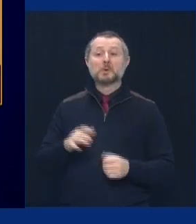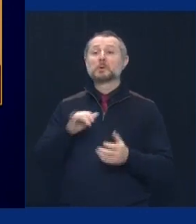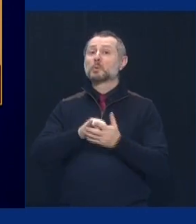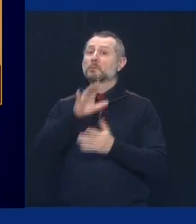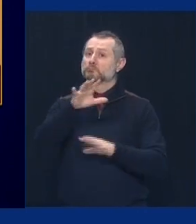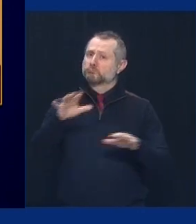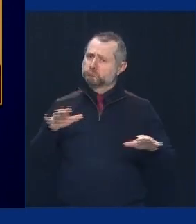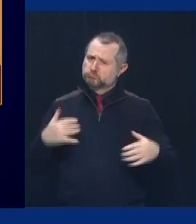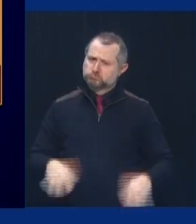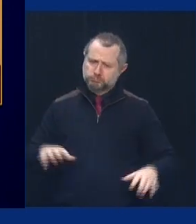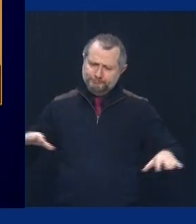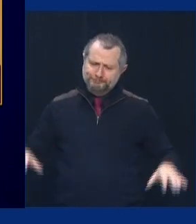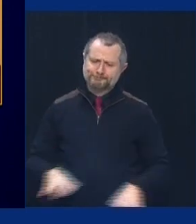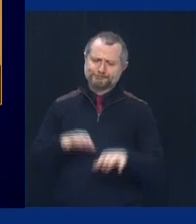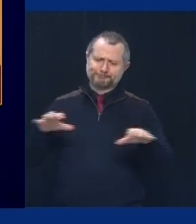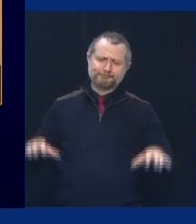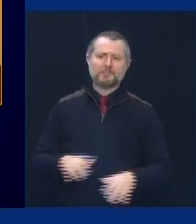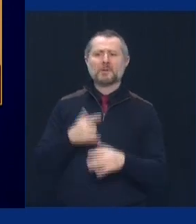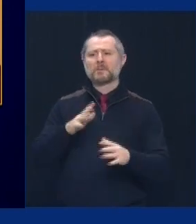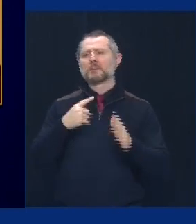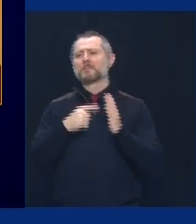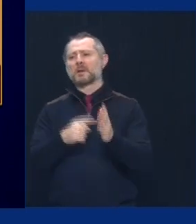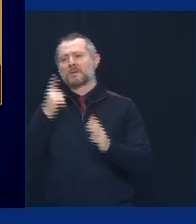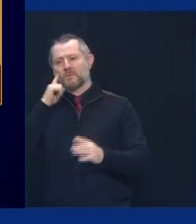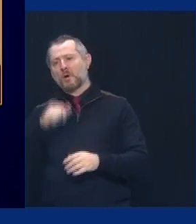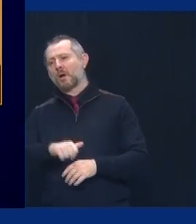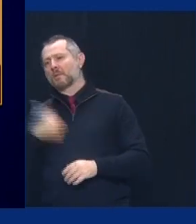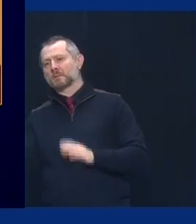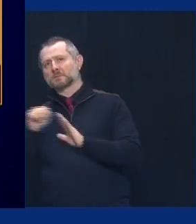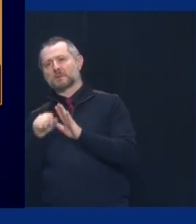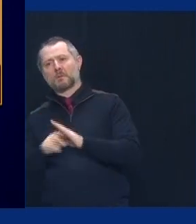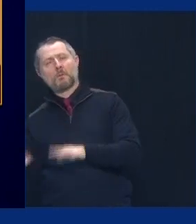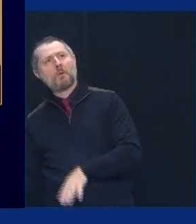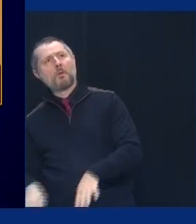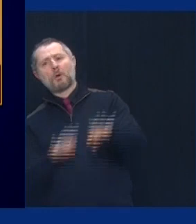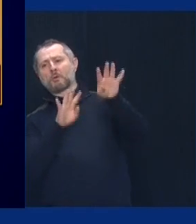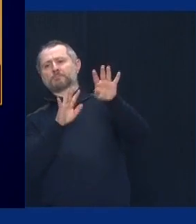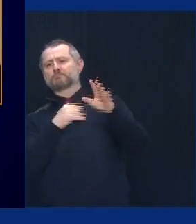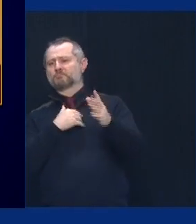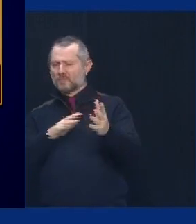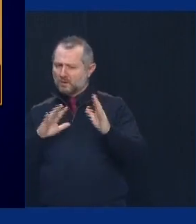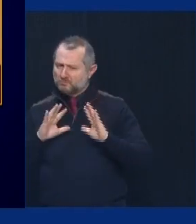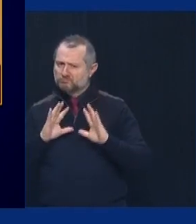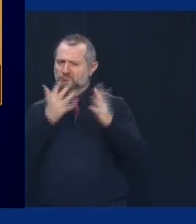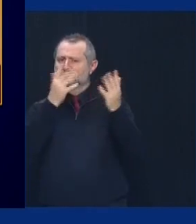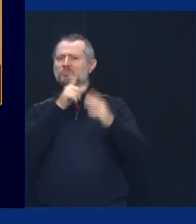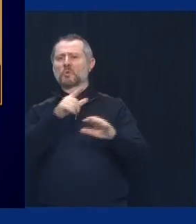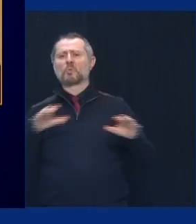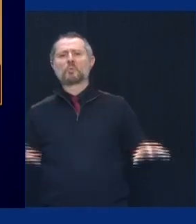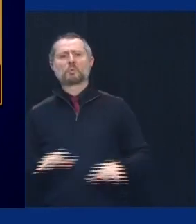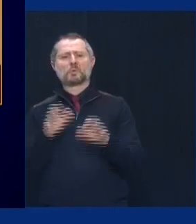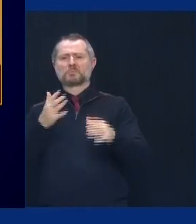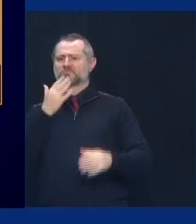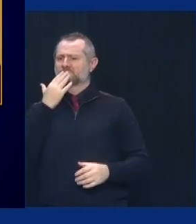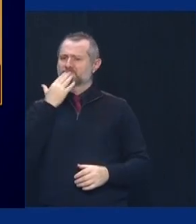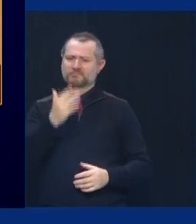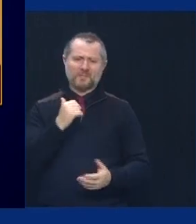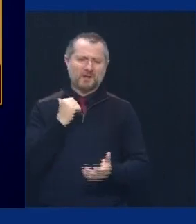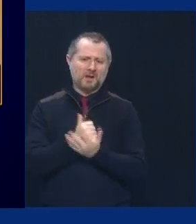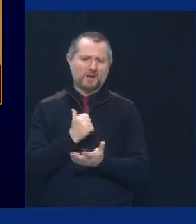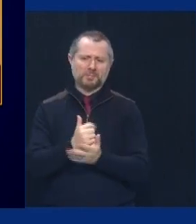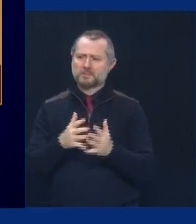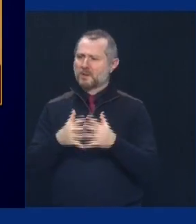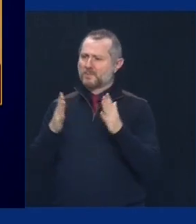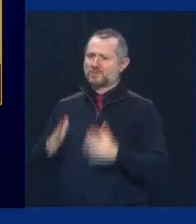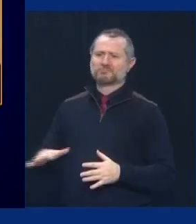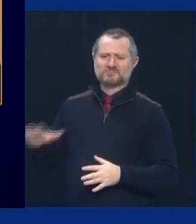been such a model for other states, and I commend and thank you for all your tireless work to help Americans combat